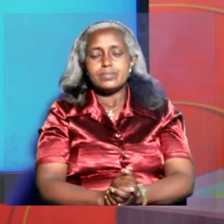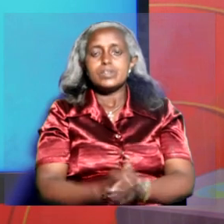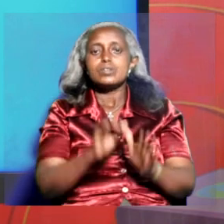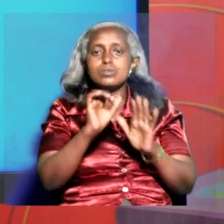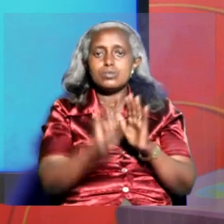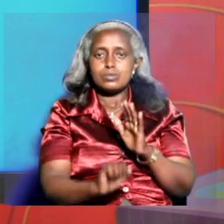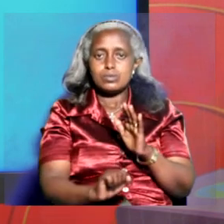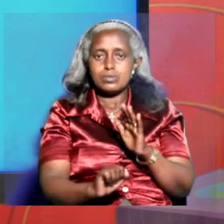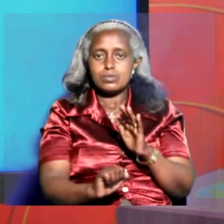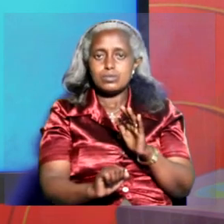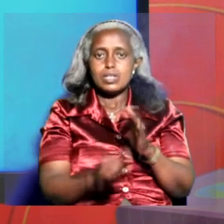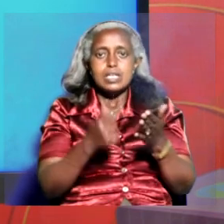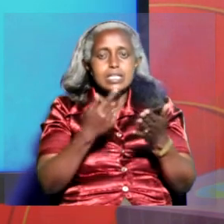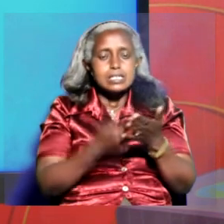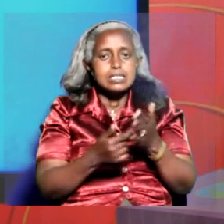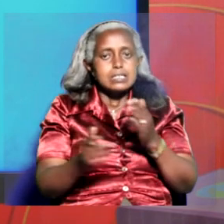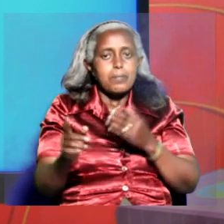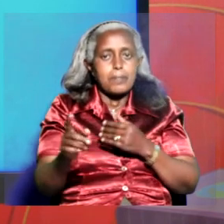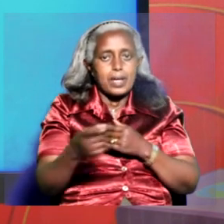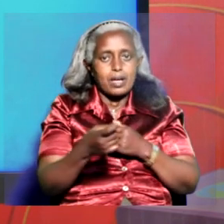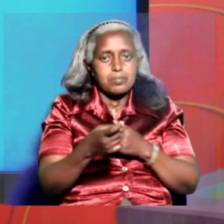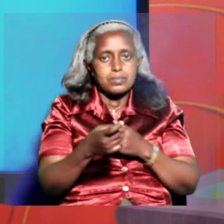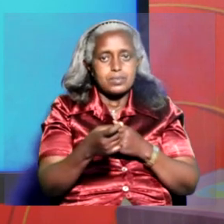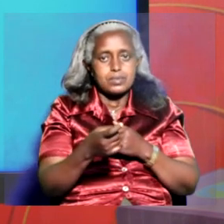So this becomes,